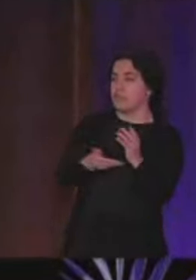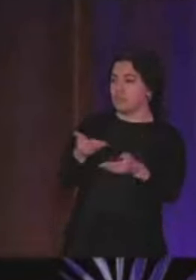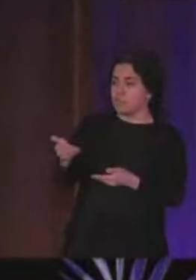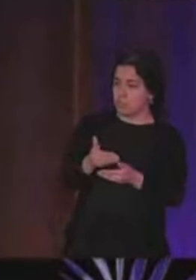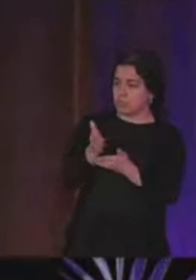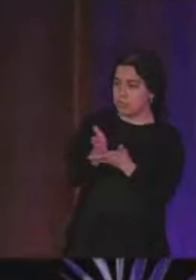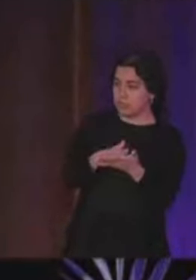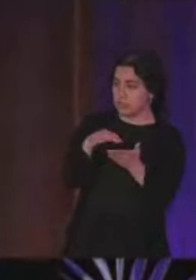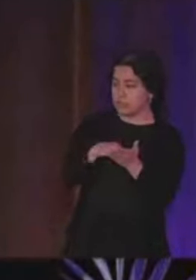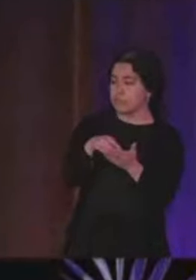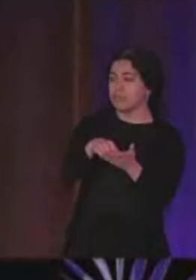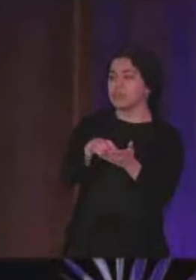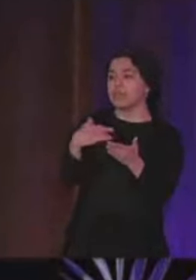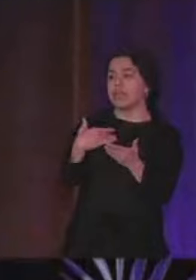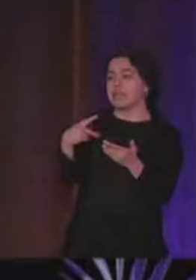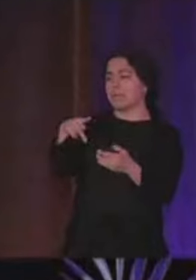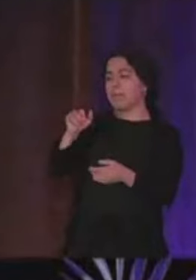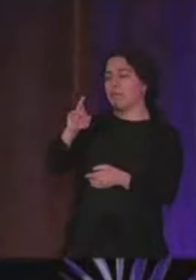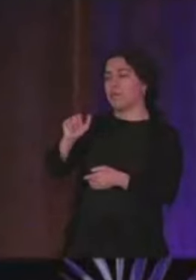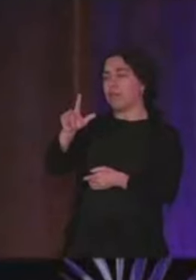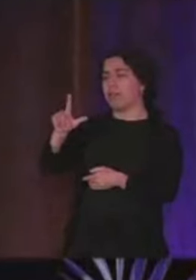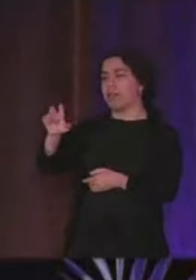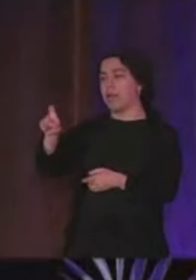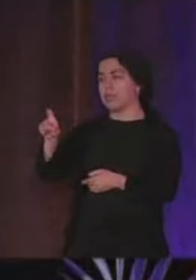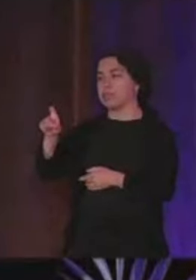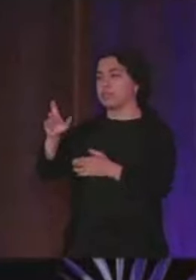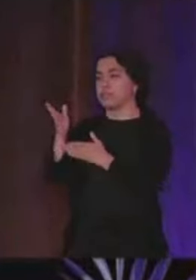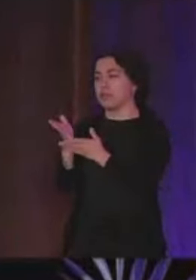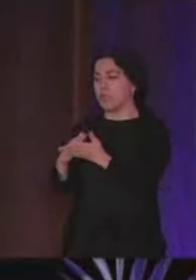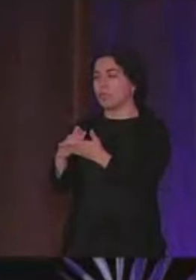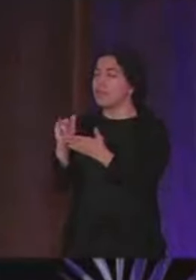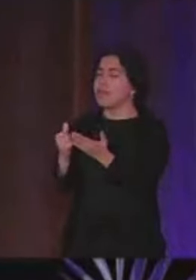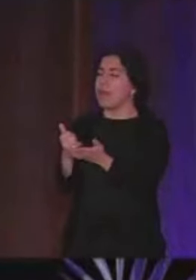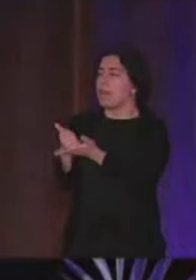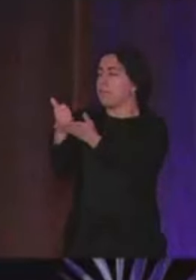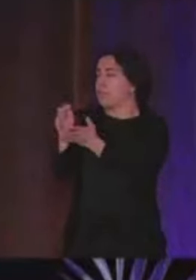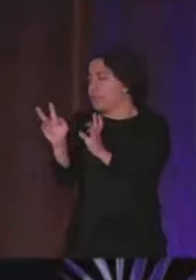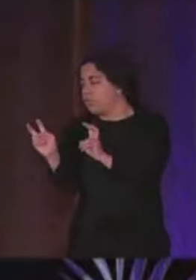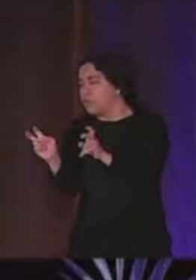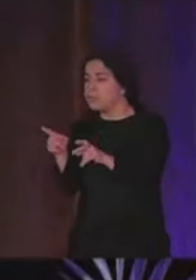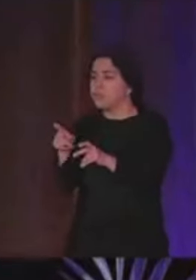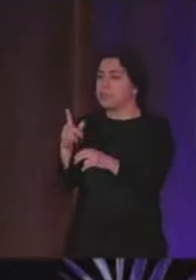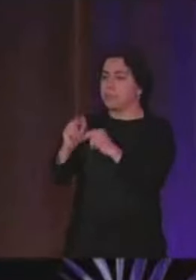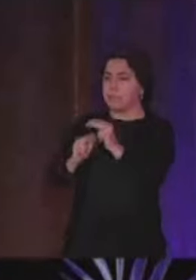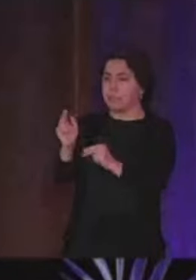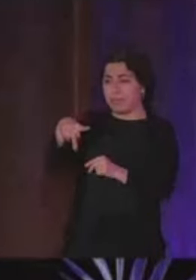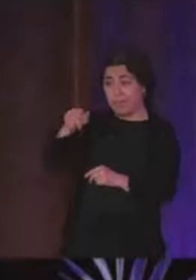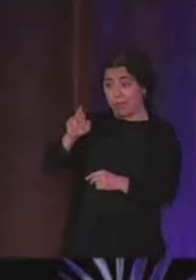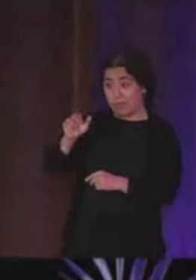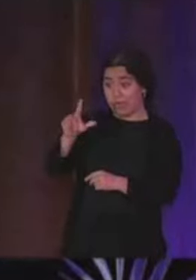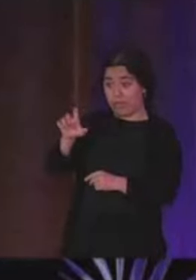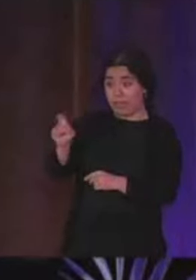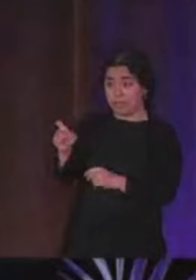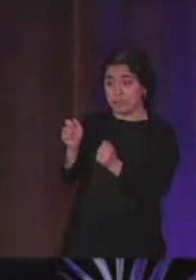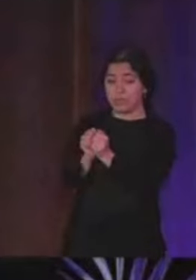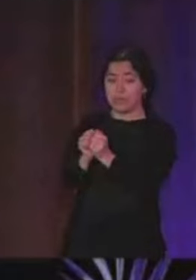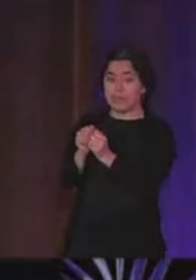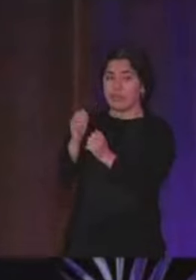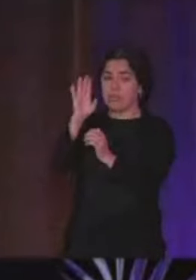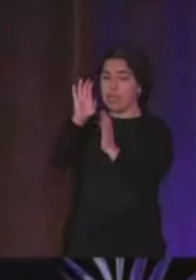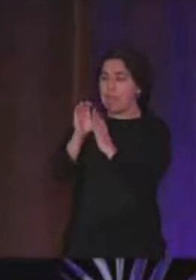features a parallax component. This is like a helper. You can build parallaxes with the animation primitive, but this is just a